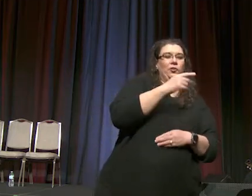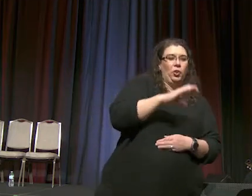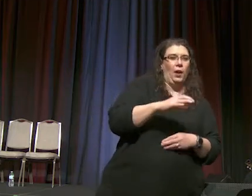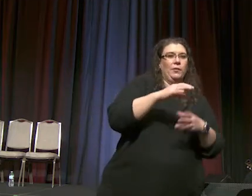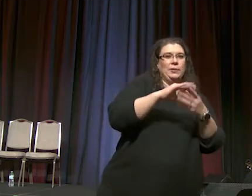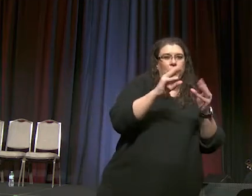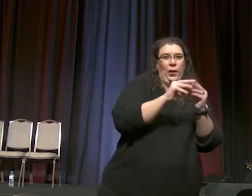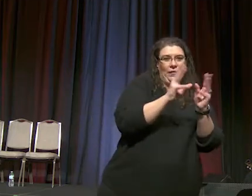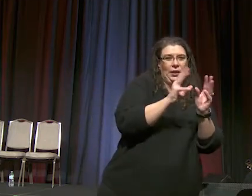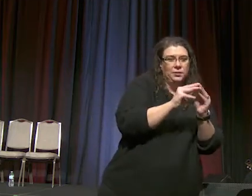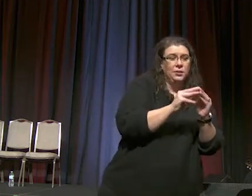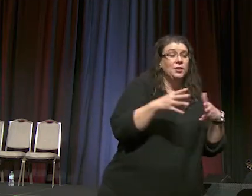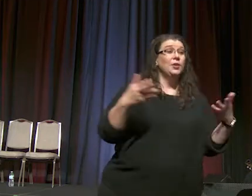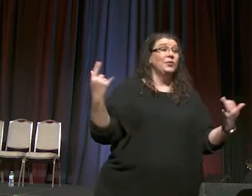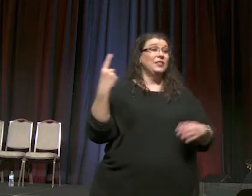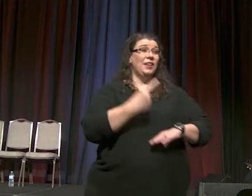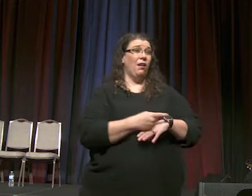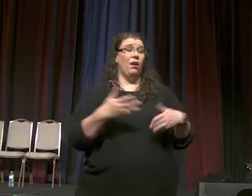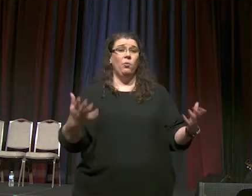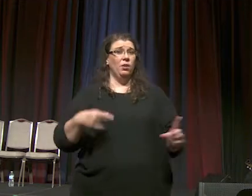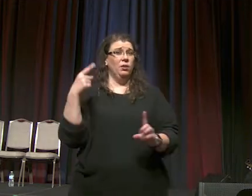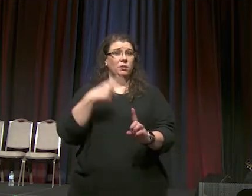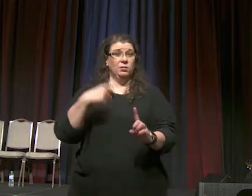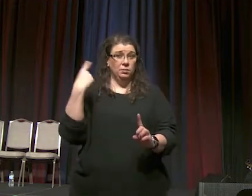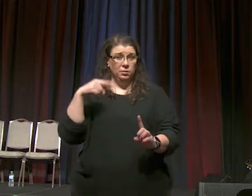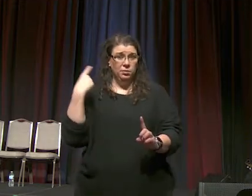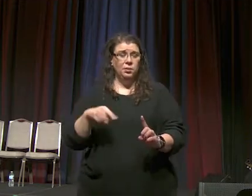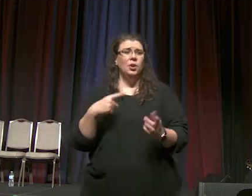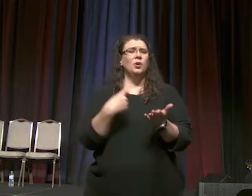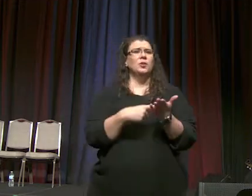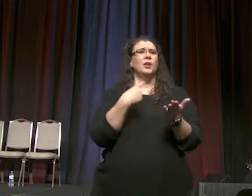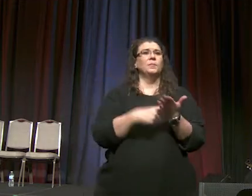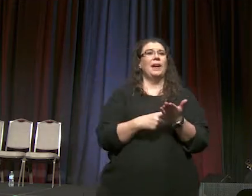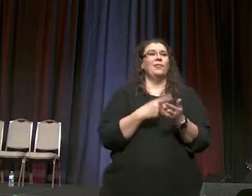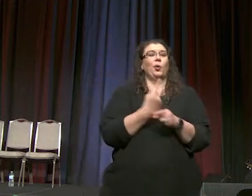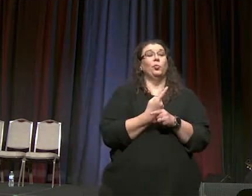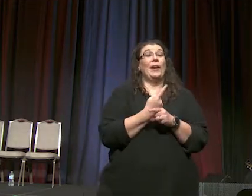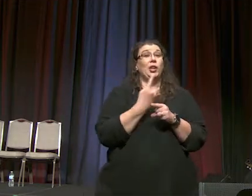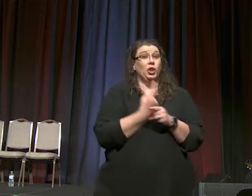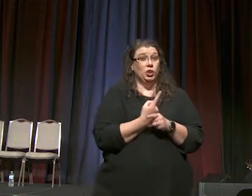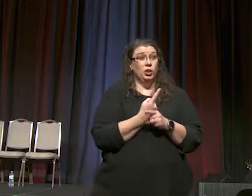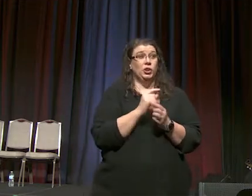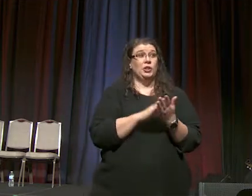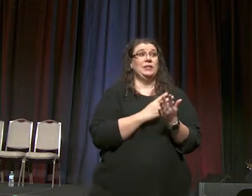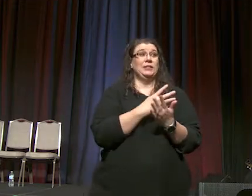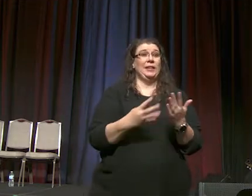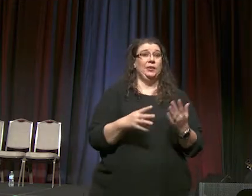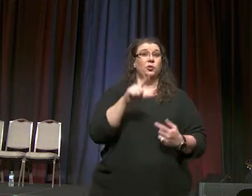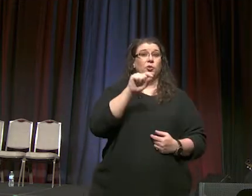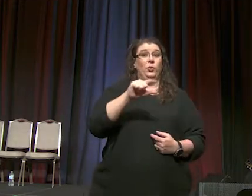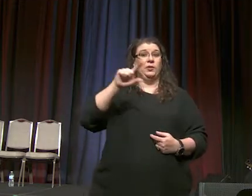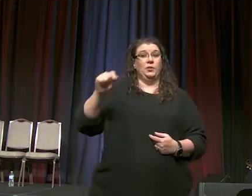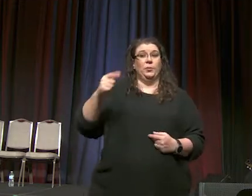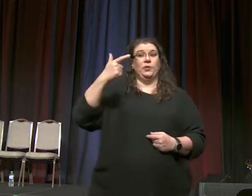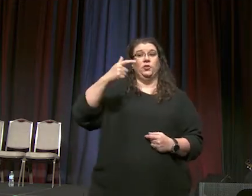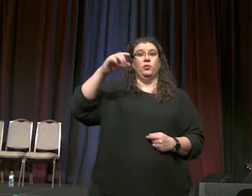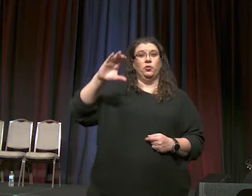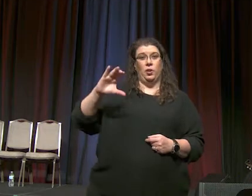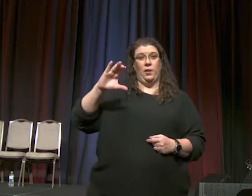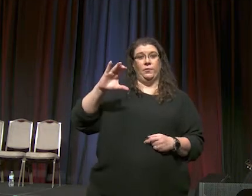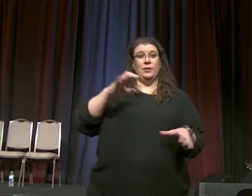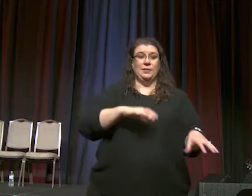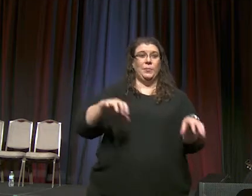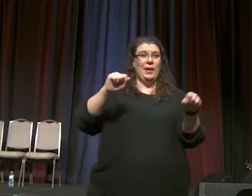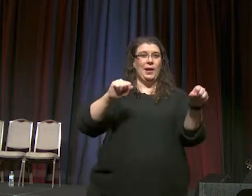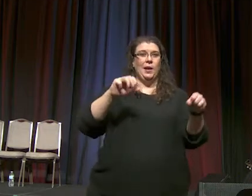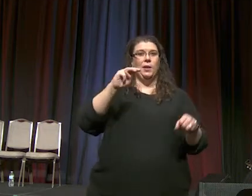here today to talk about the regular scheduled 2020 General Conference to be held